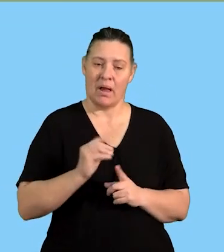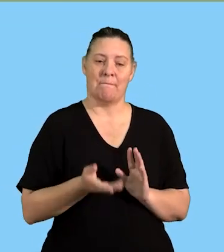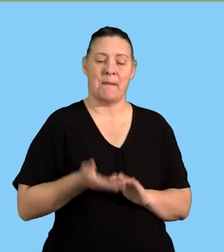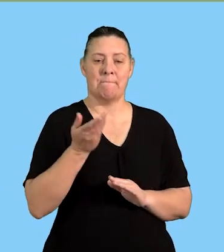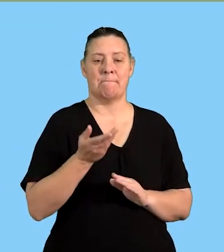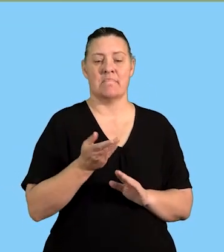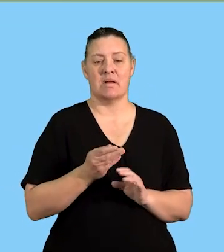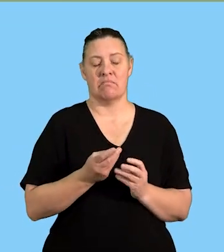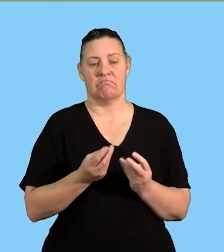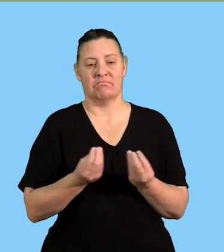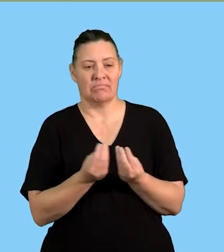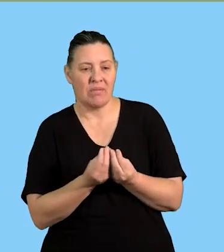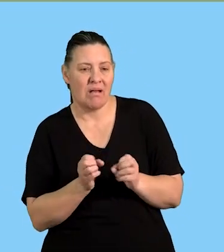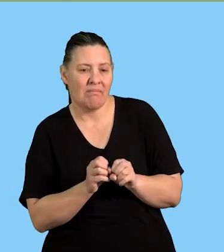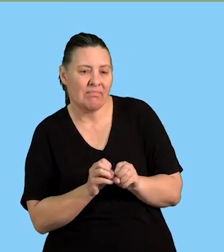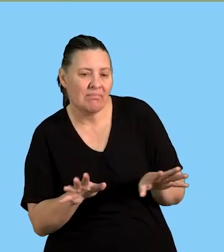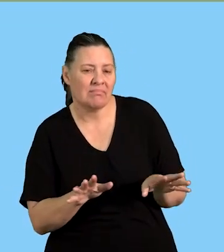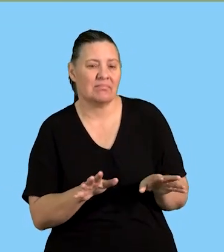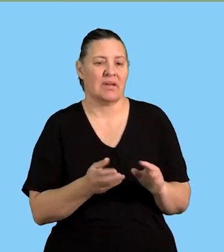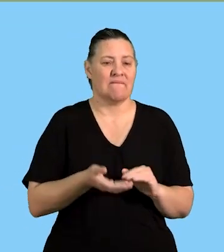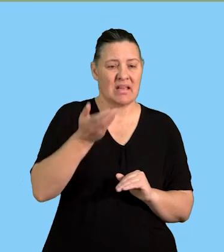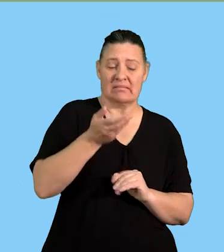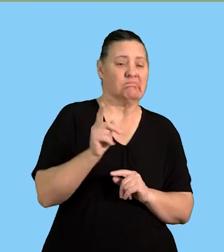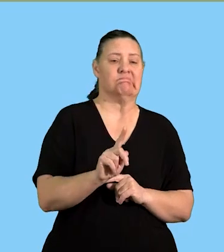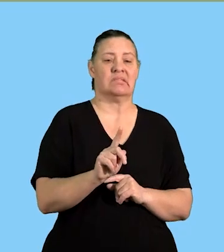prices of goods